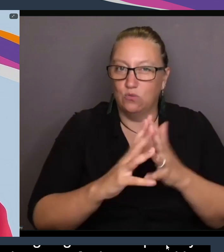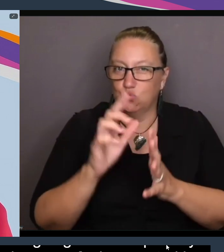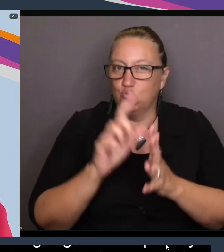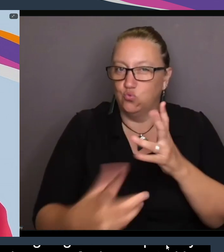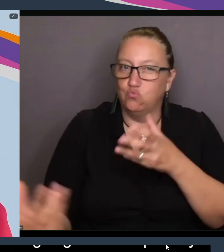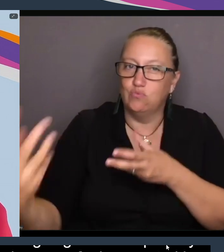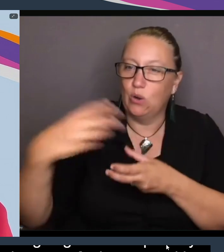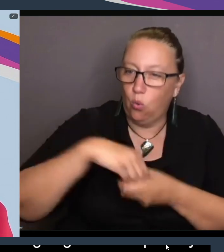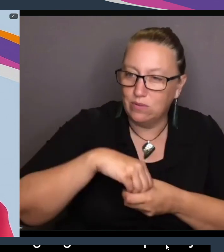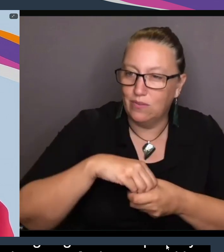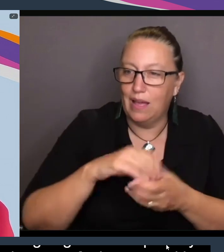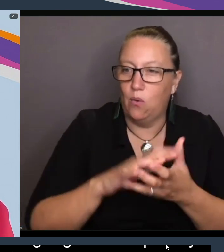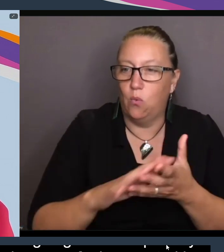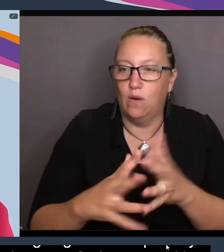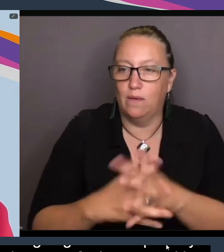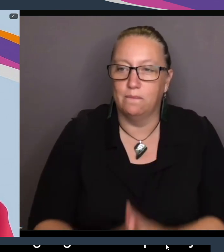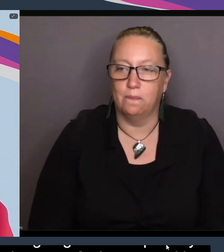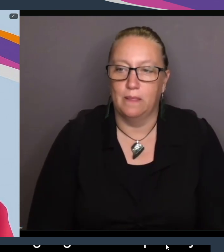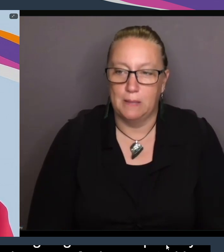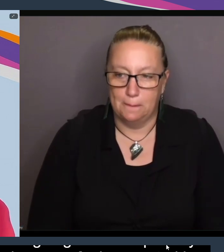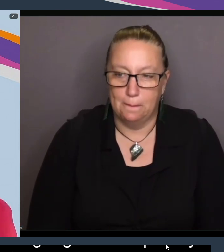coming soon.